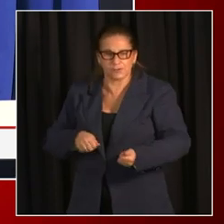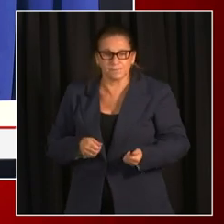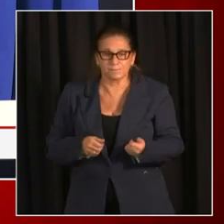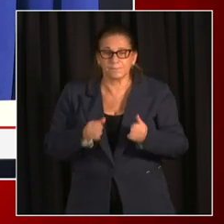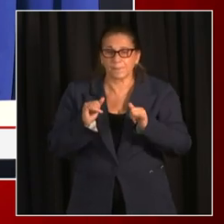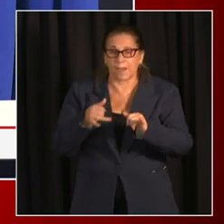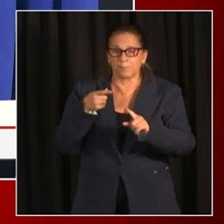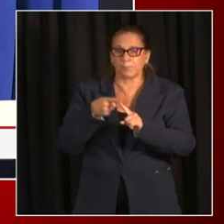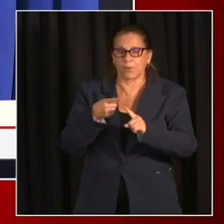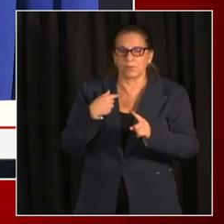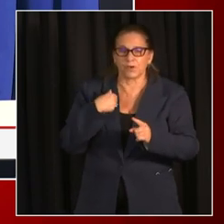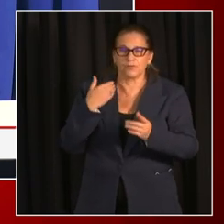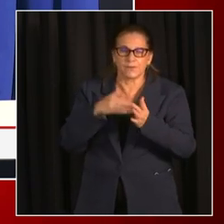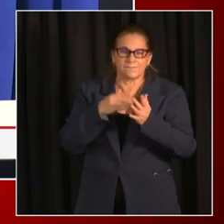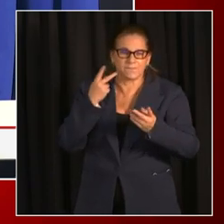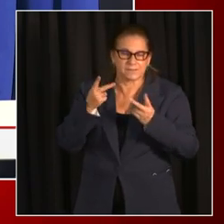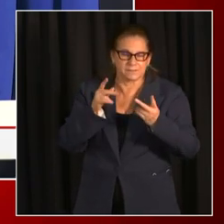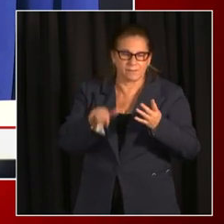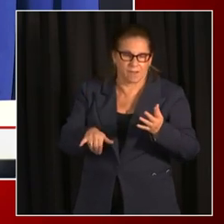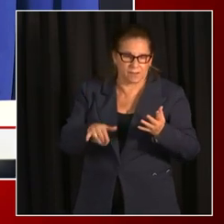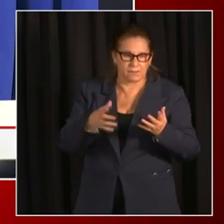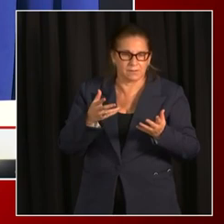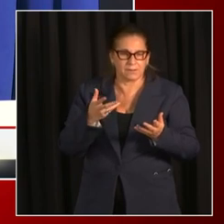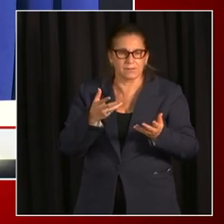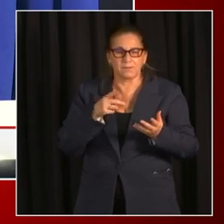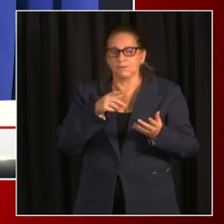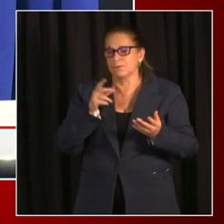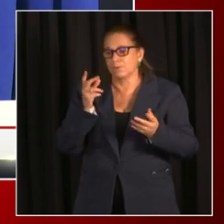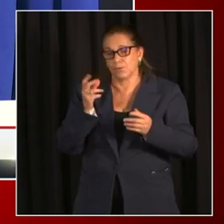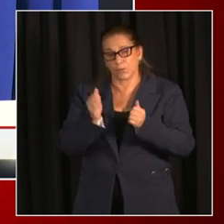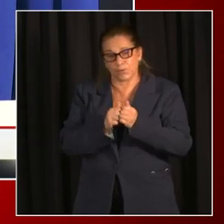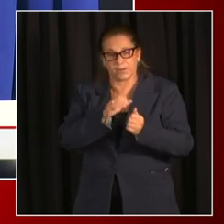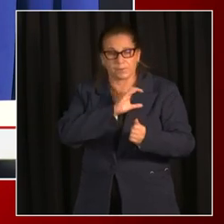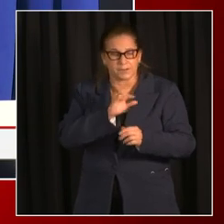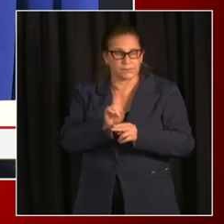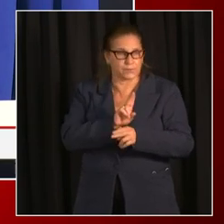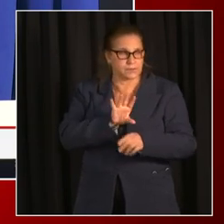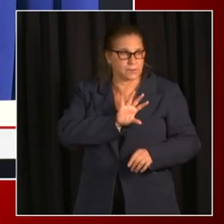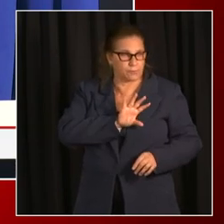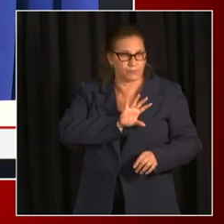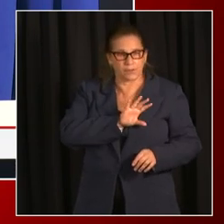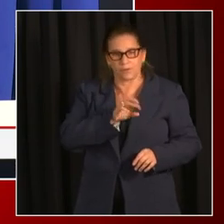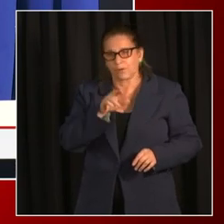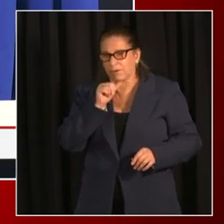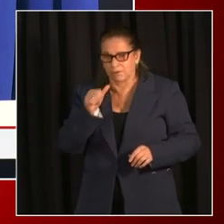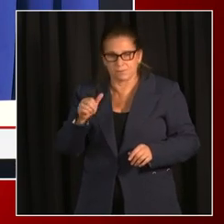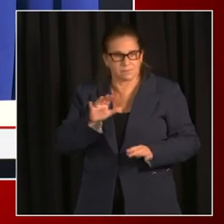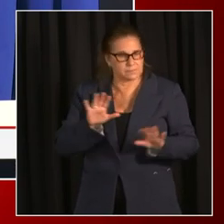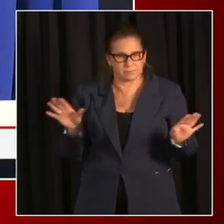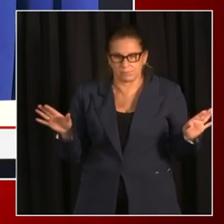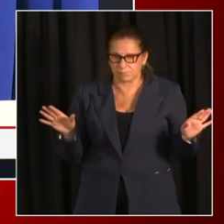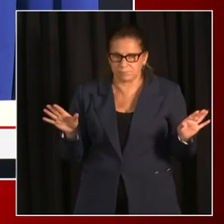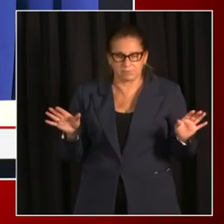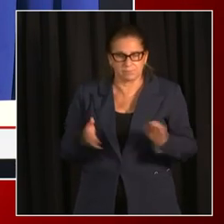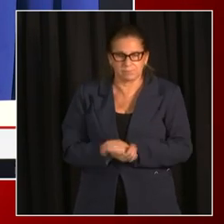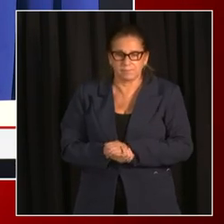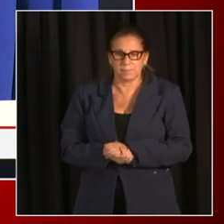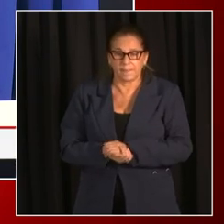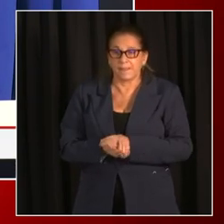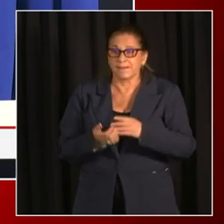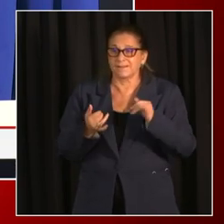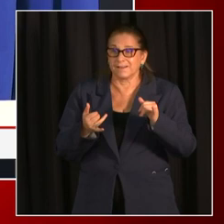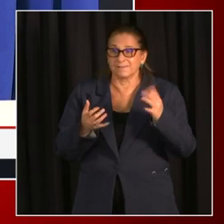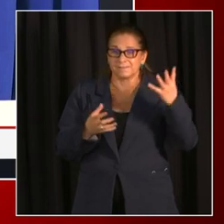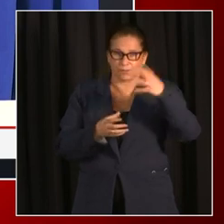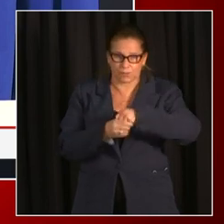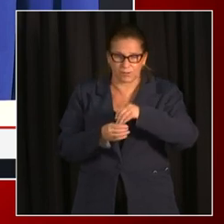that point, we can revisit the question about whether body camera footage and what footage should be made available. But right now, it's part of the criminal investigation